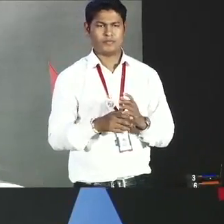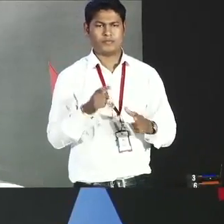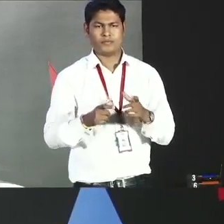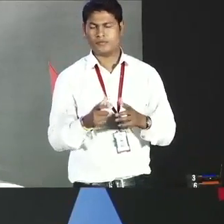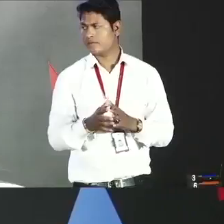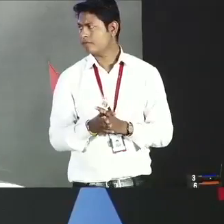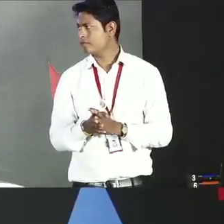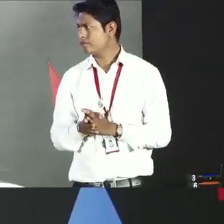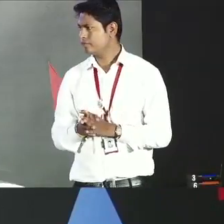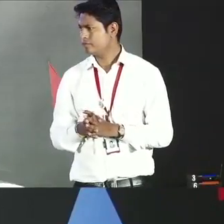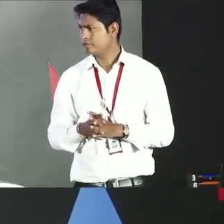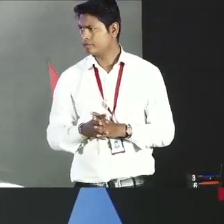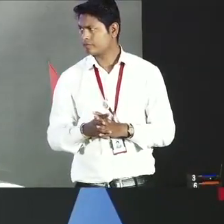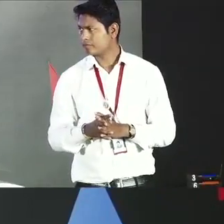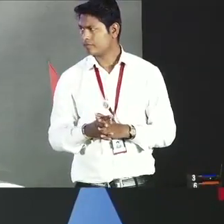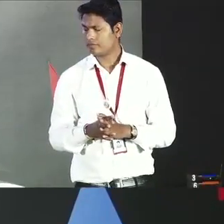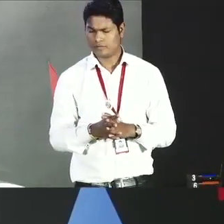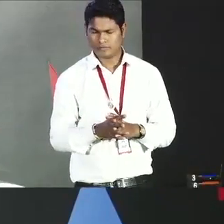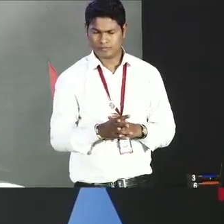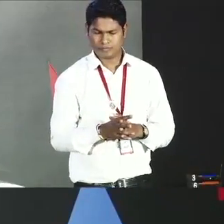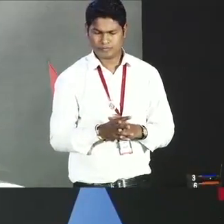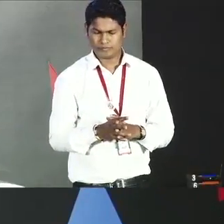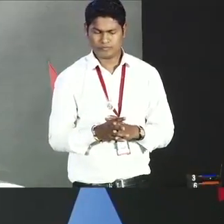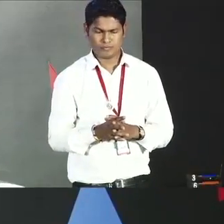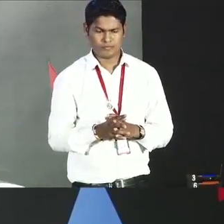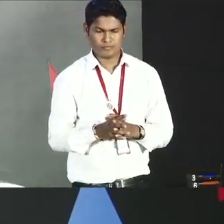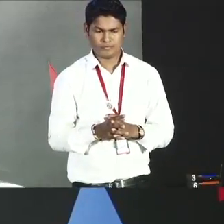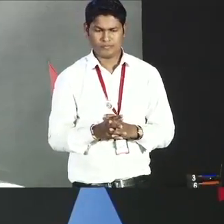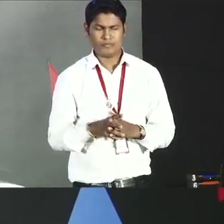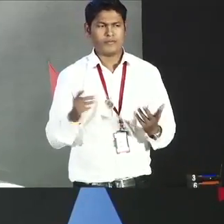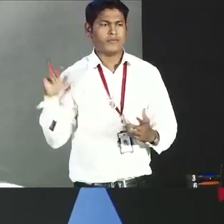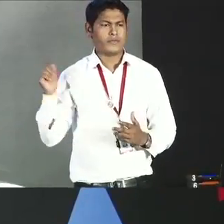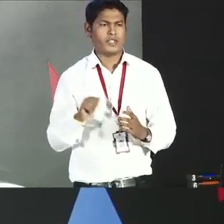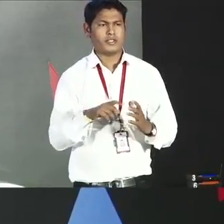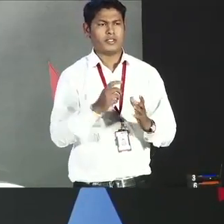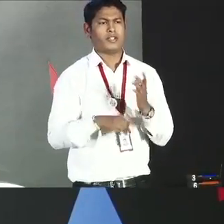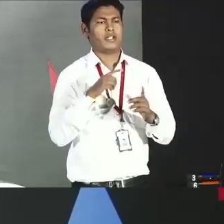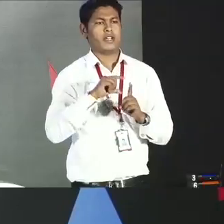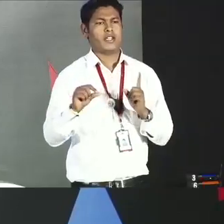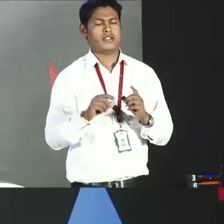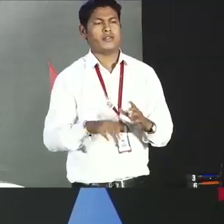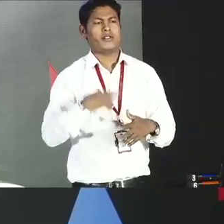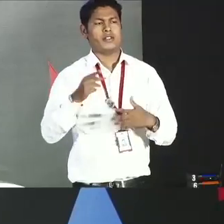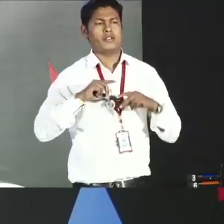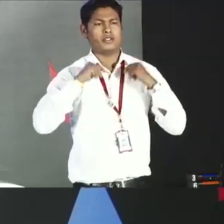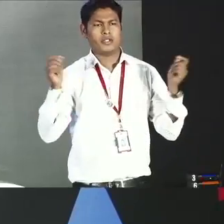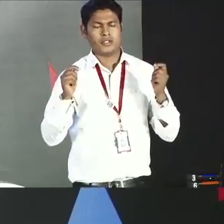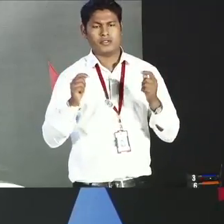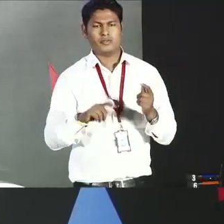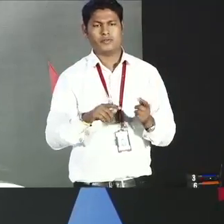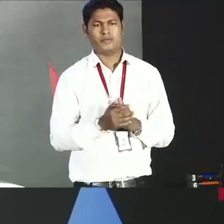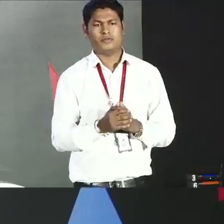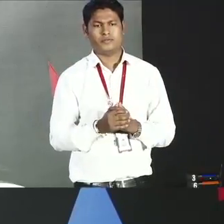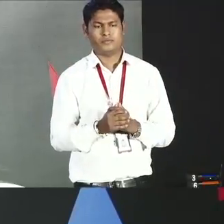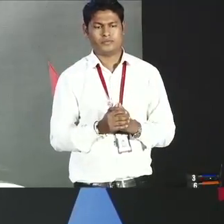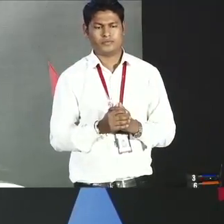here, there's not a lot of great data in looking at India in terms of looking at the rates of autism increase, but there